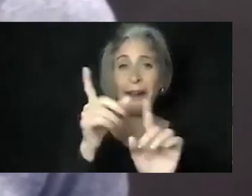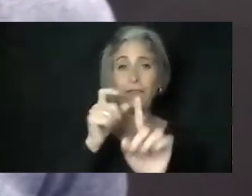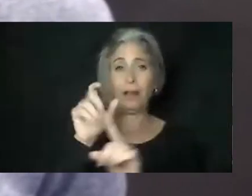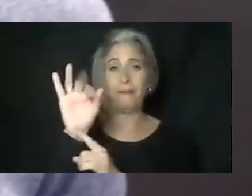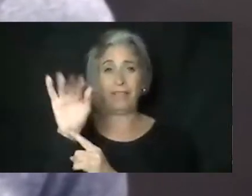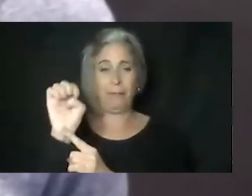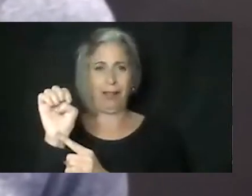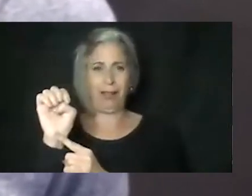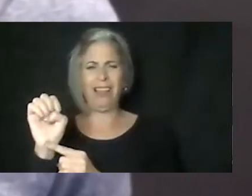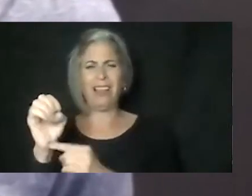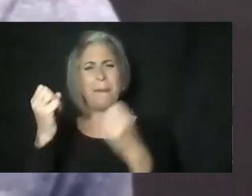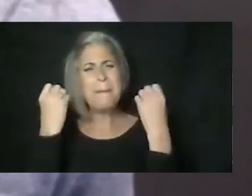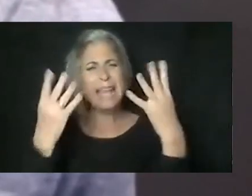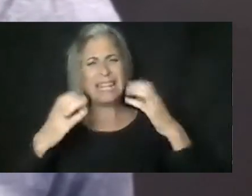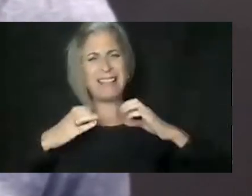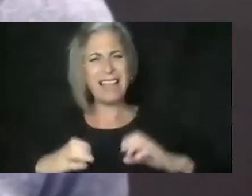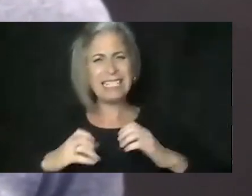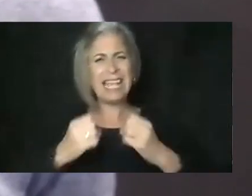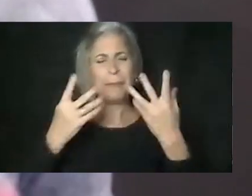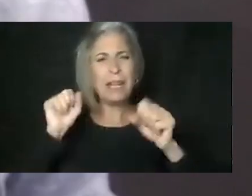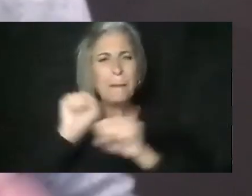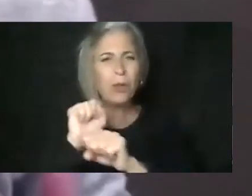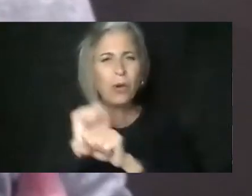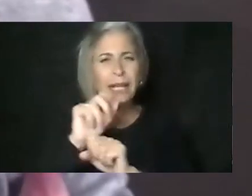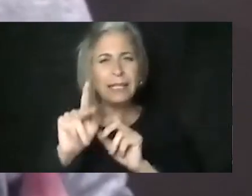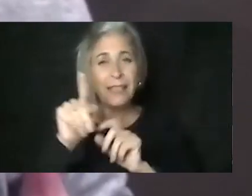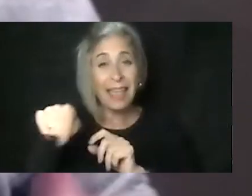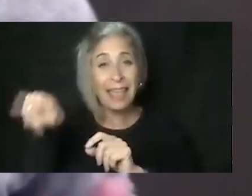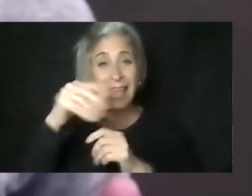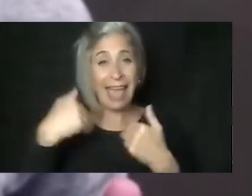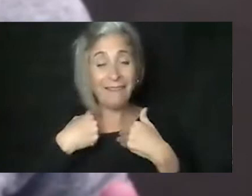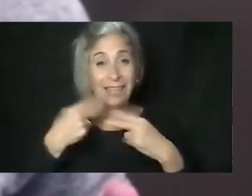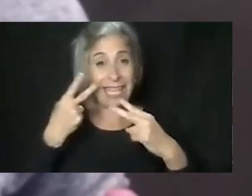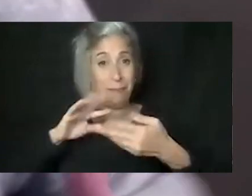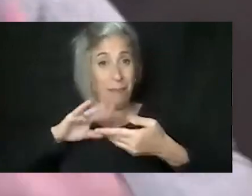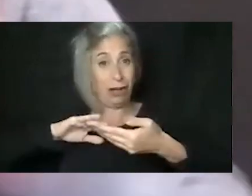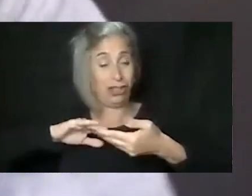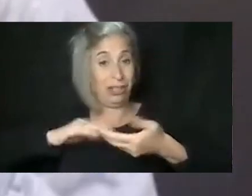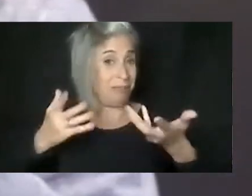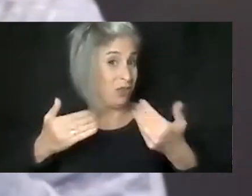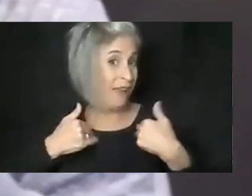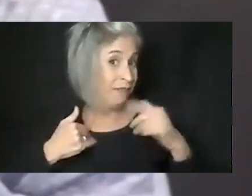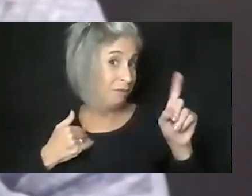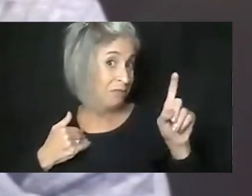has, how many employees Fable has. Is that type of partnership a possibility at some point?